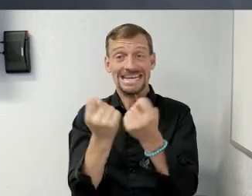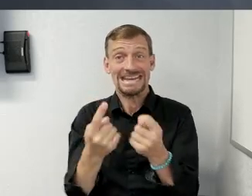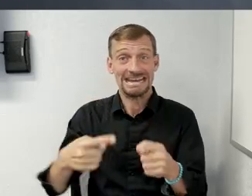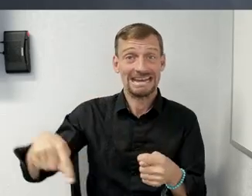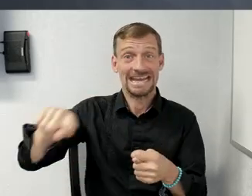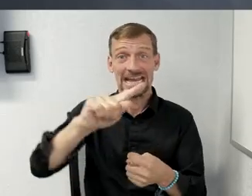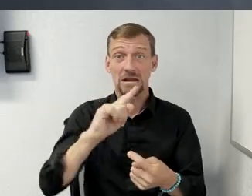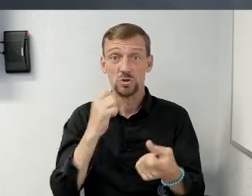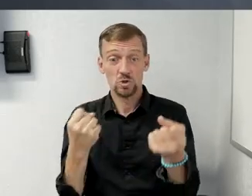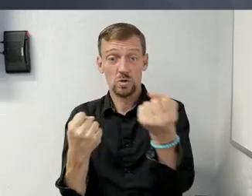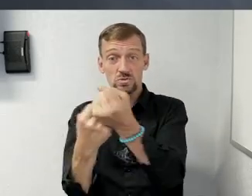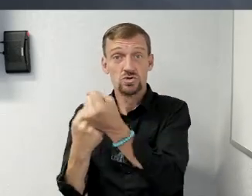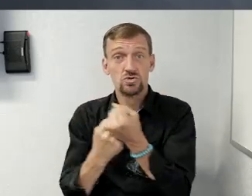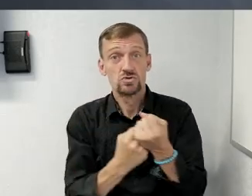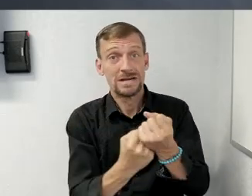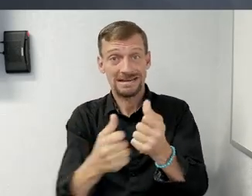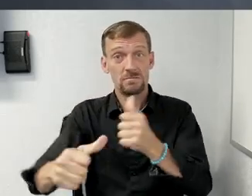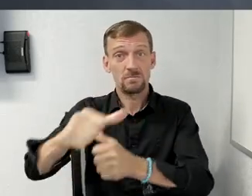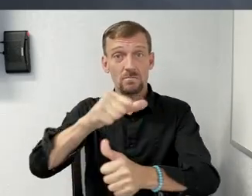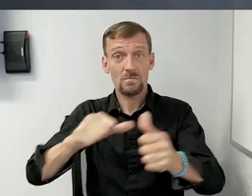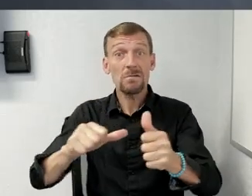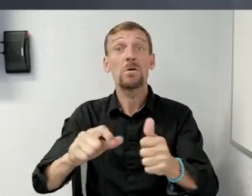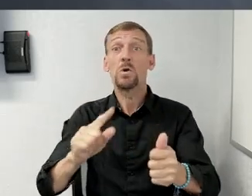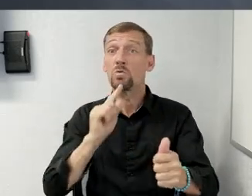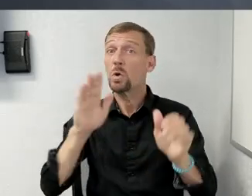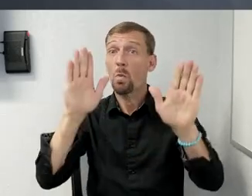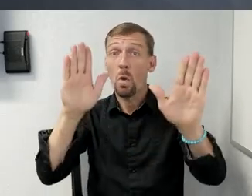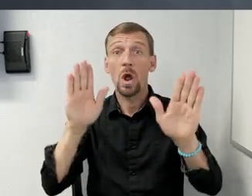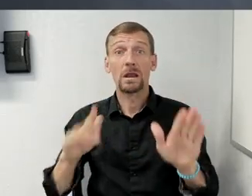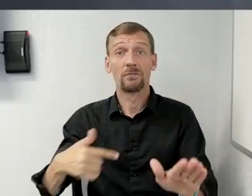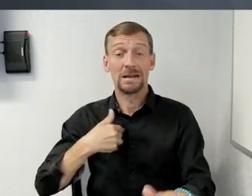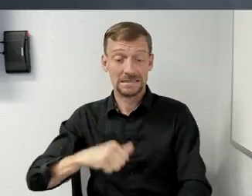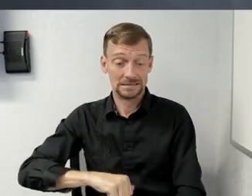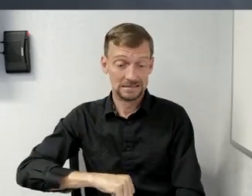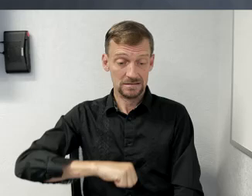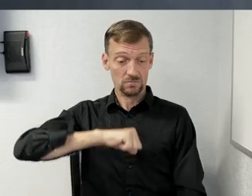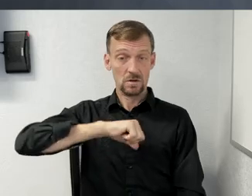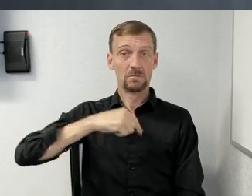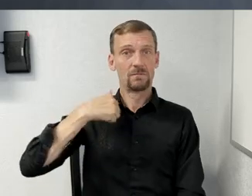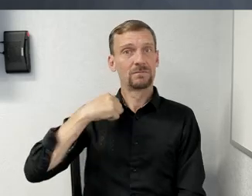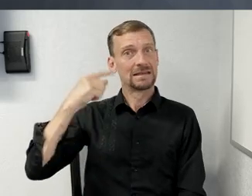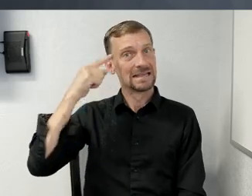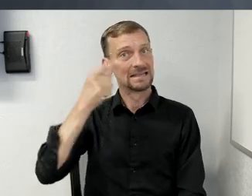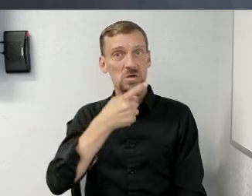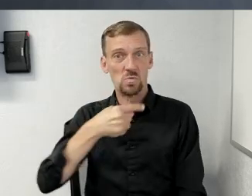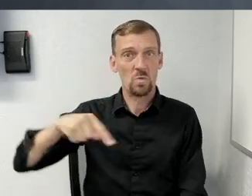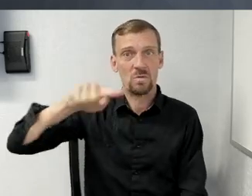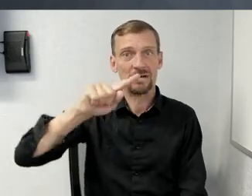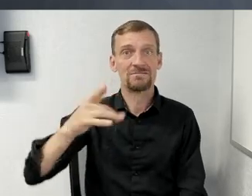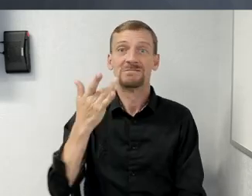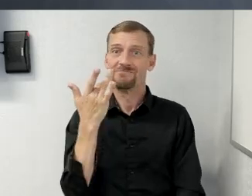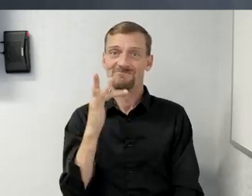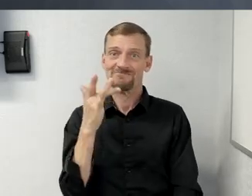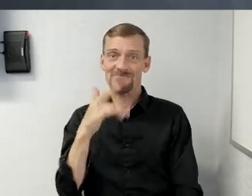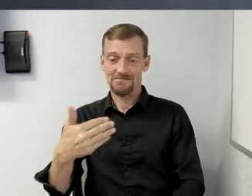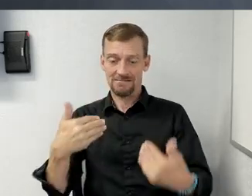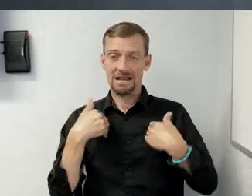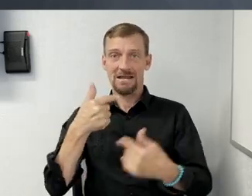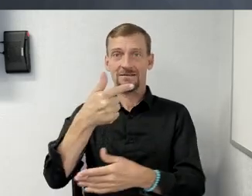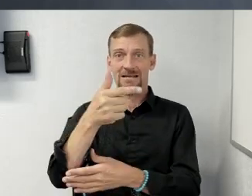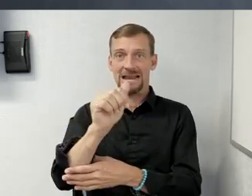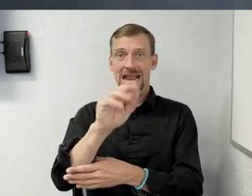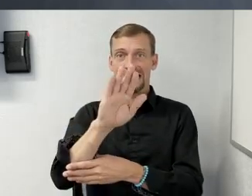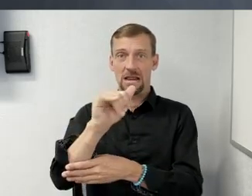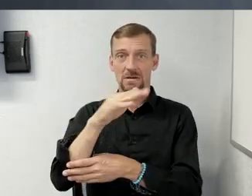team effort. And I am just totally impressed, and I think we are so fortunate to have Gary and the